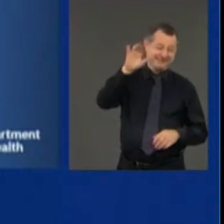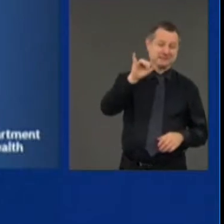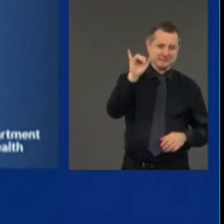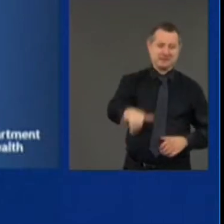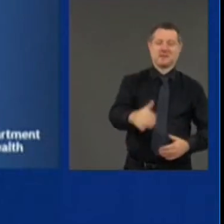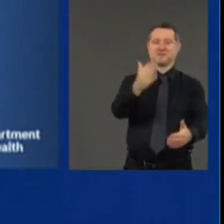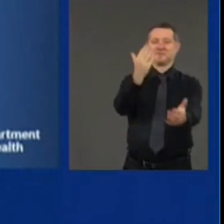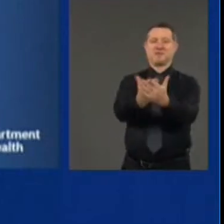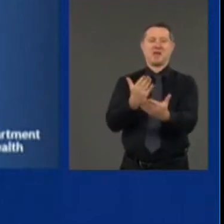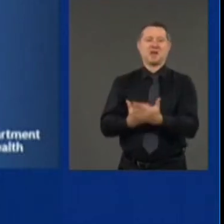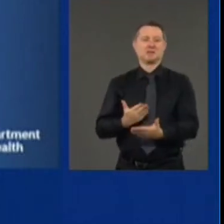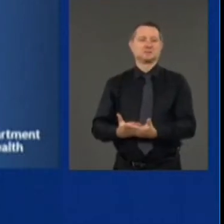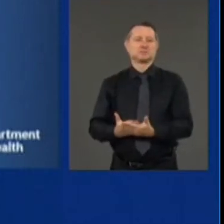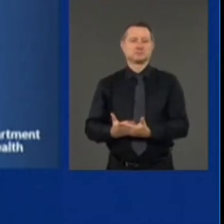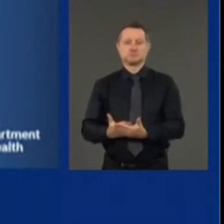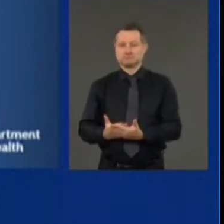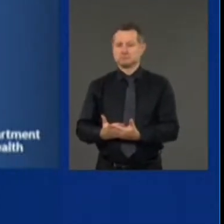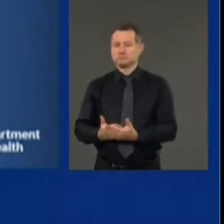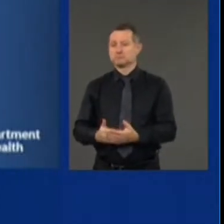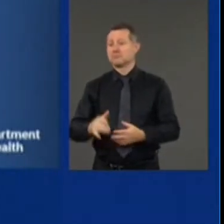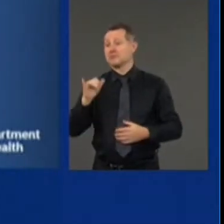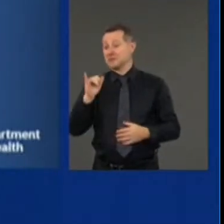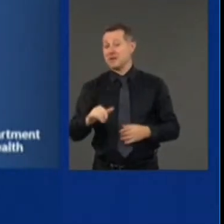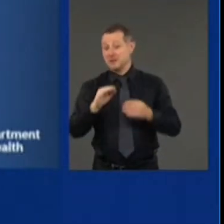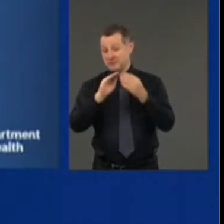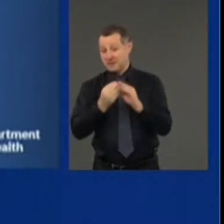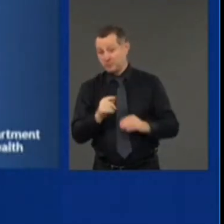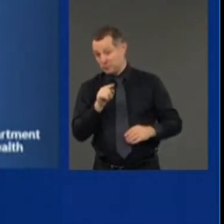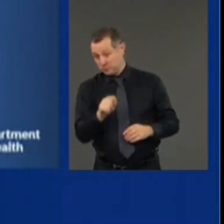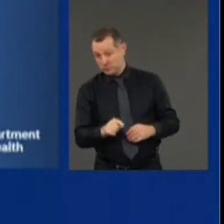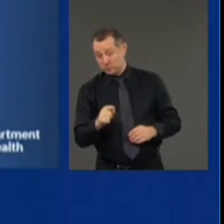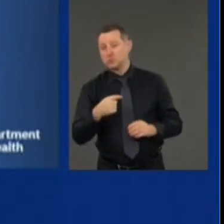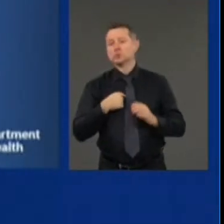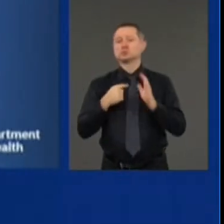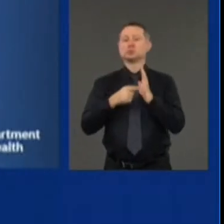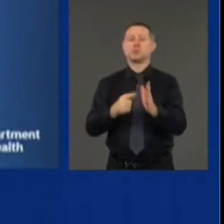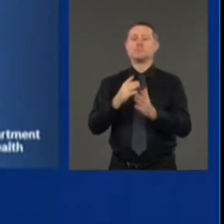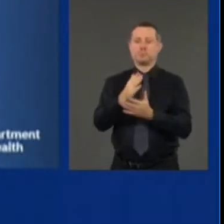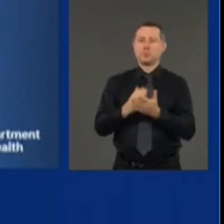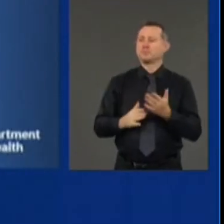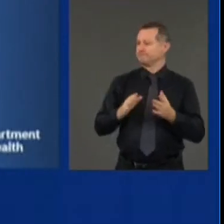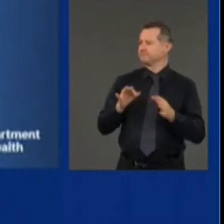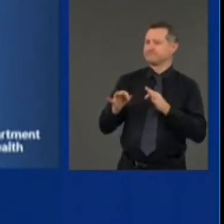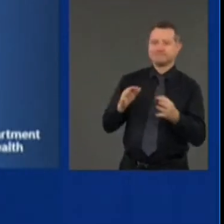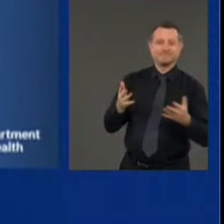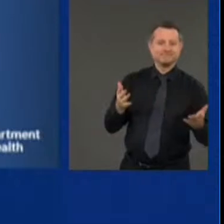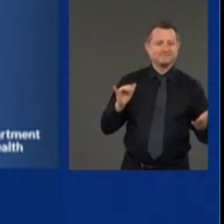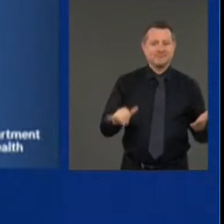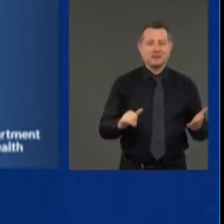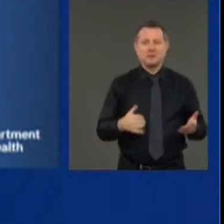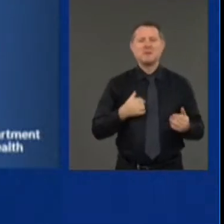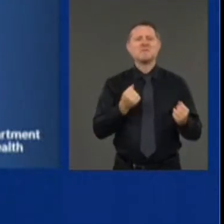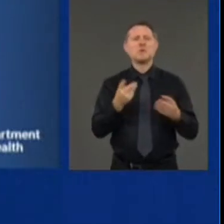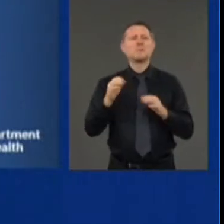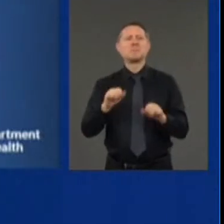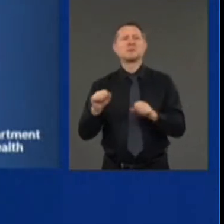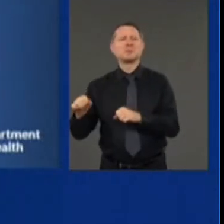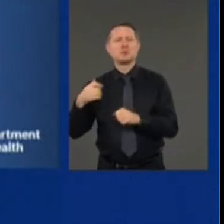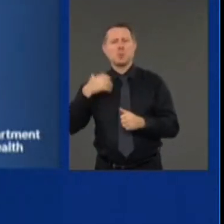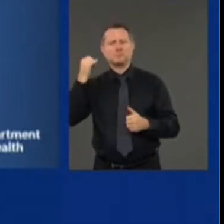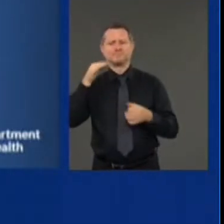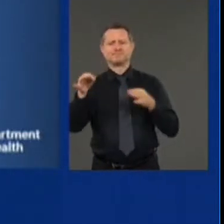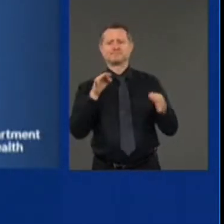homes tells us part of the story. And as I said before, there are 3 possibilities. So what about